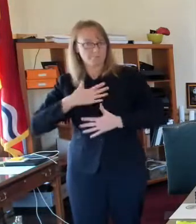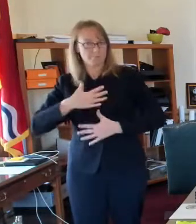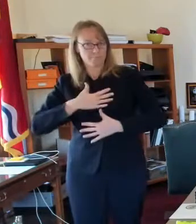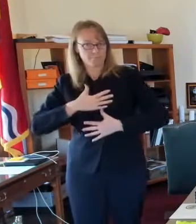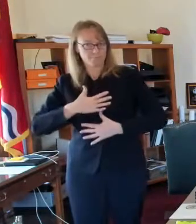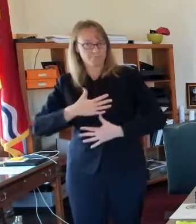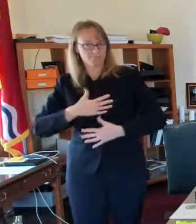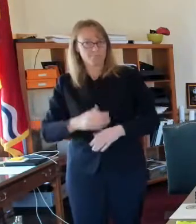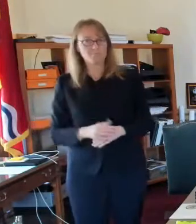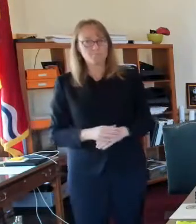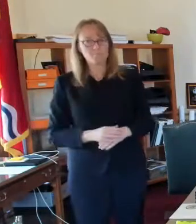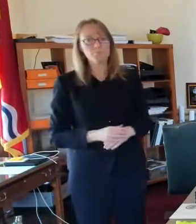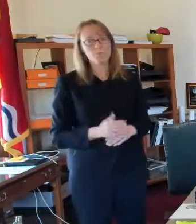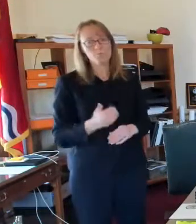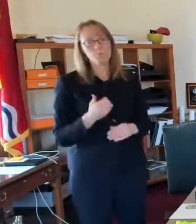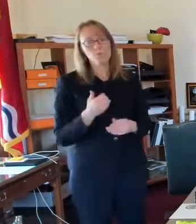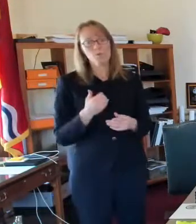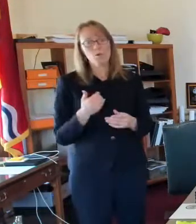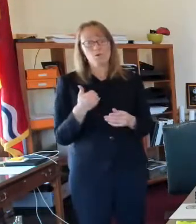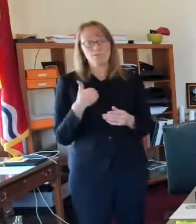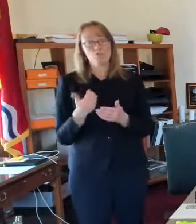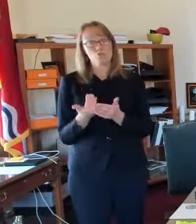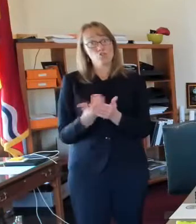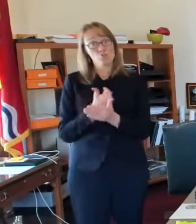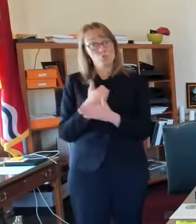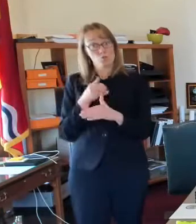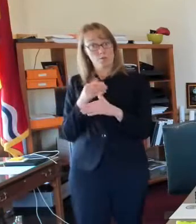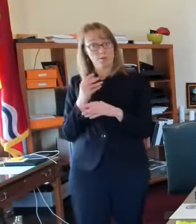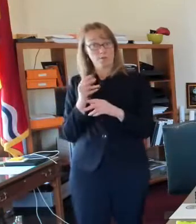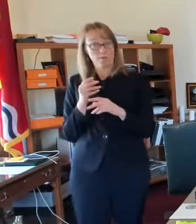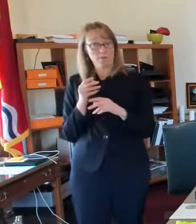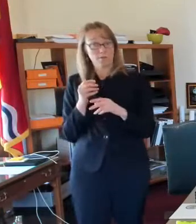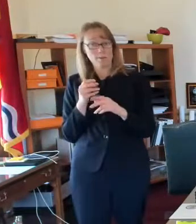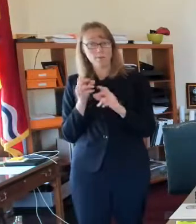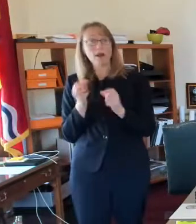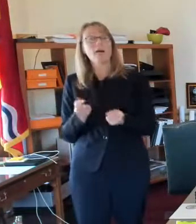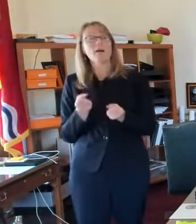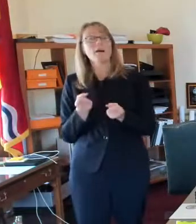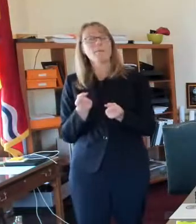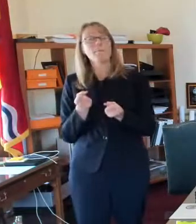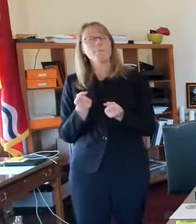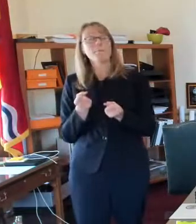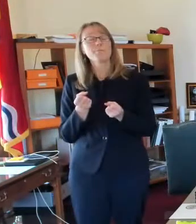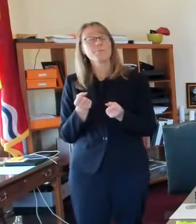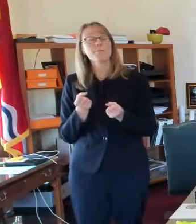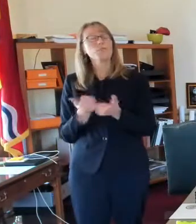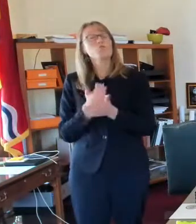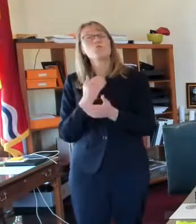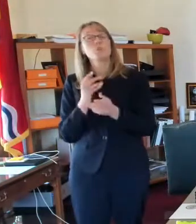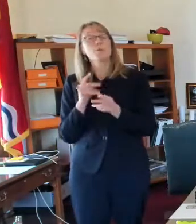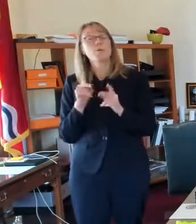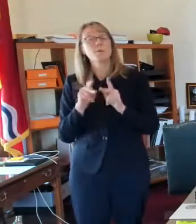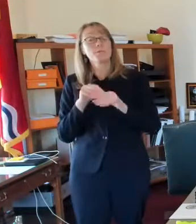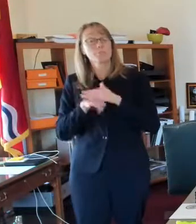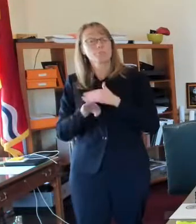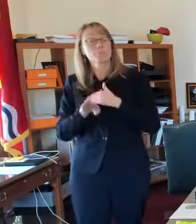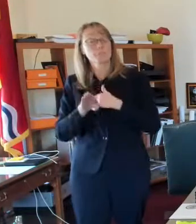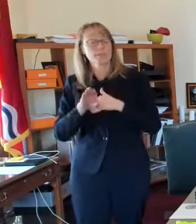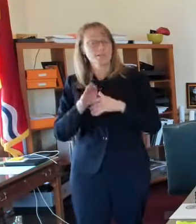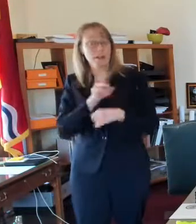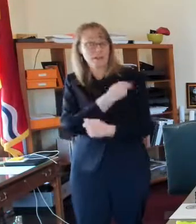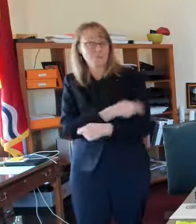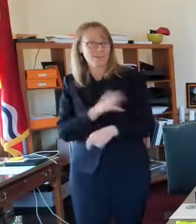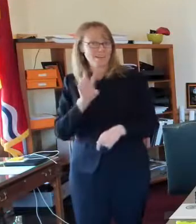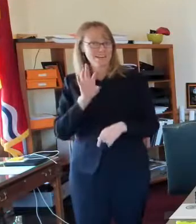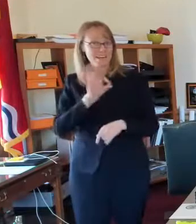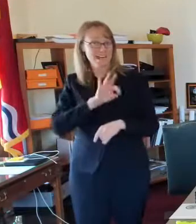new hospitalization numbers. I didn't actually give you that one yet. Having 94 people yesterday went into the hospital, 2 days old.